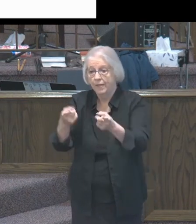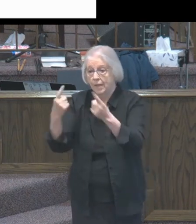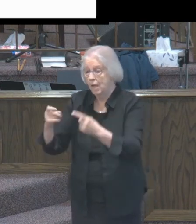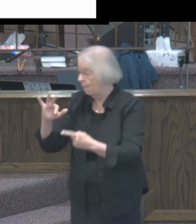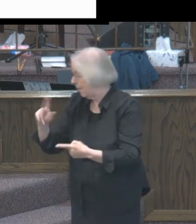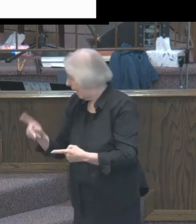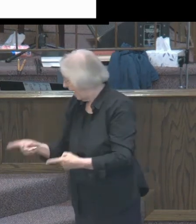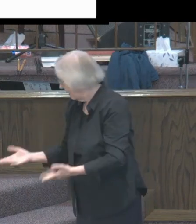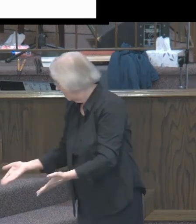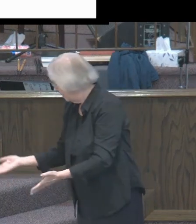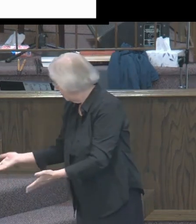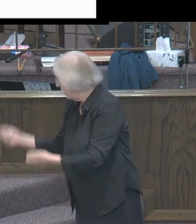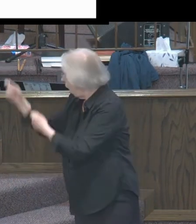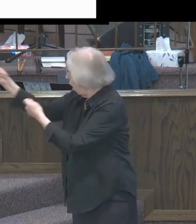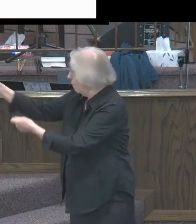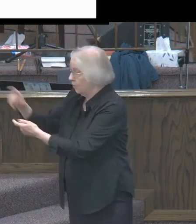sacrifice.